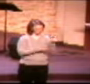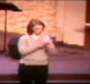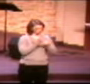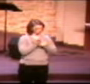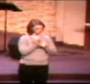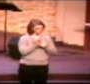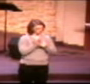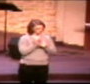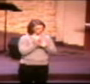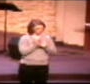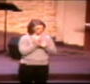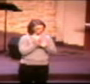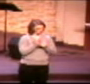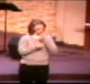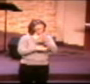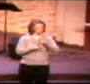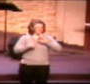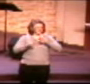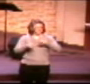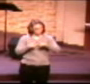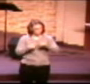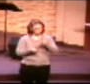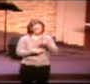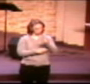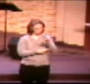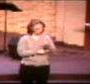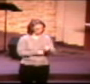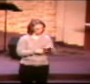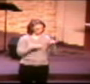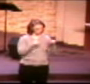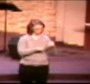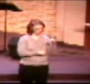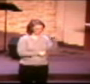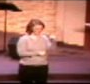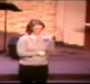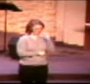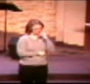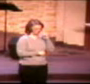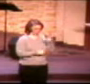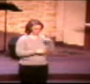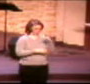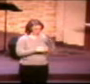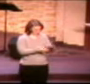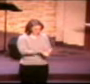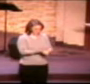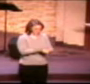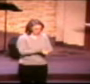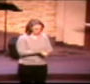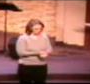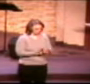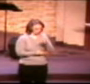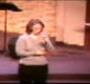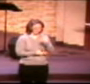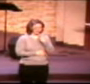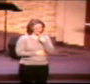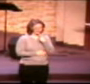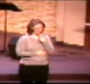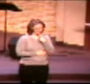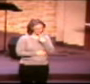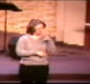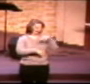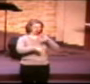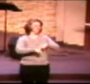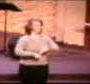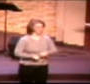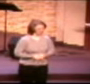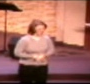inscribed her response to Carrie when he asked for her hand in marriage. Robin simply said, "Of